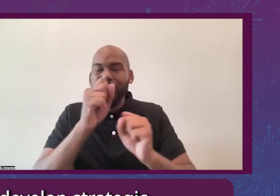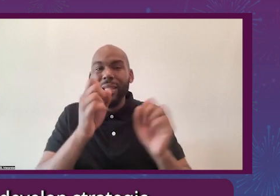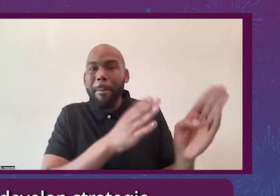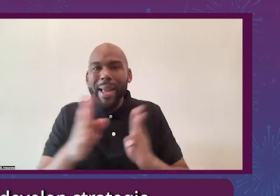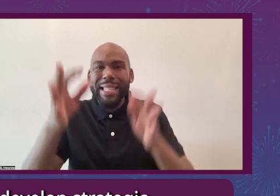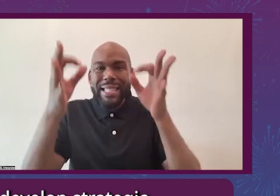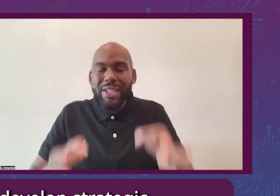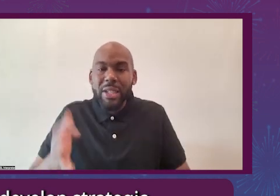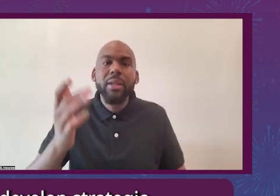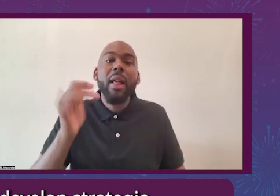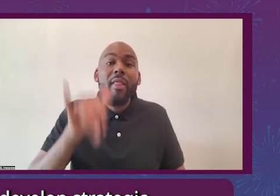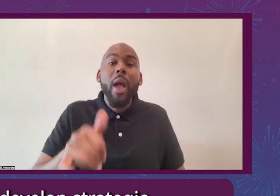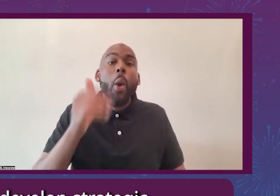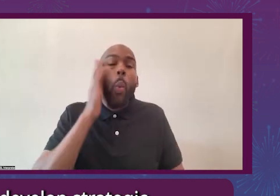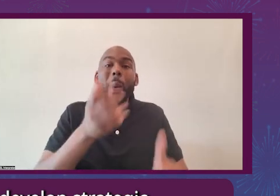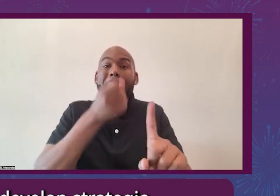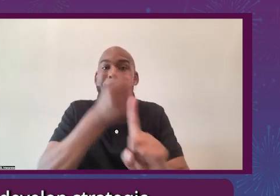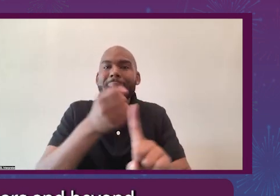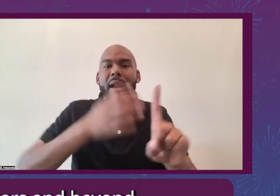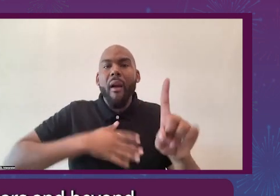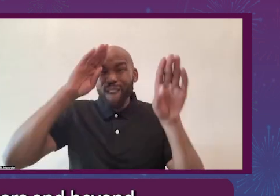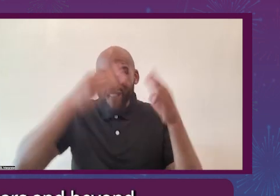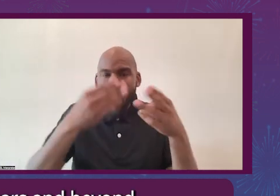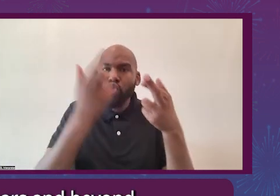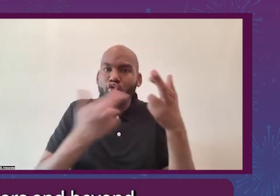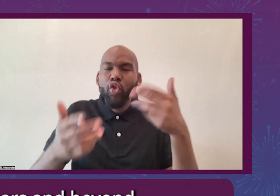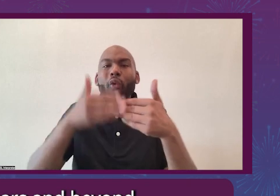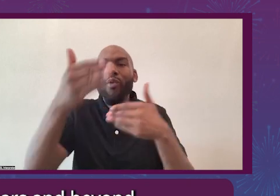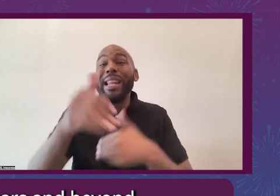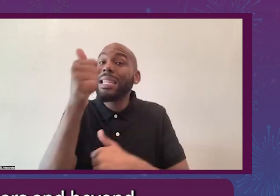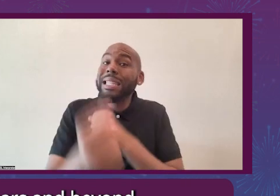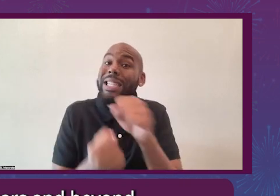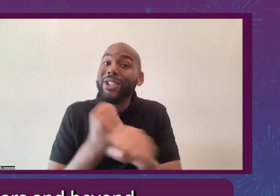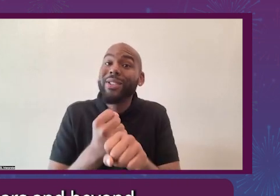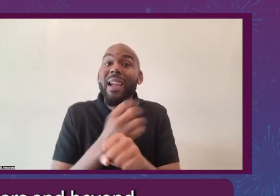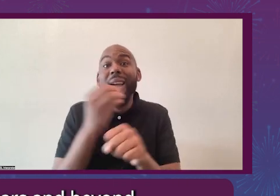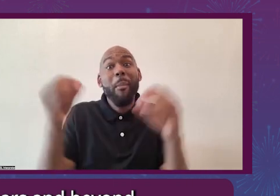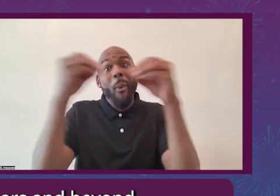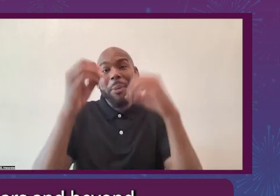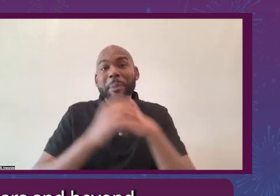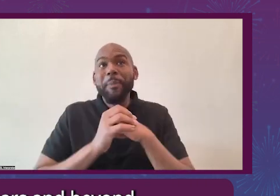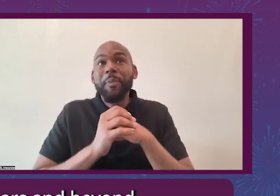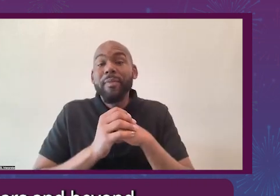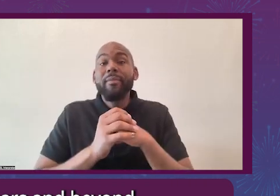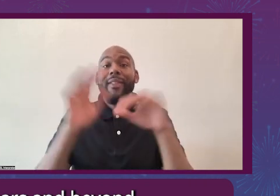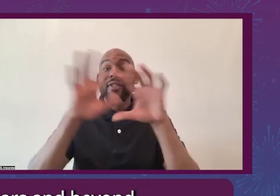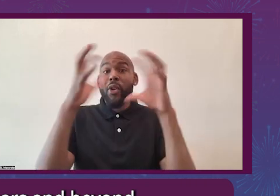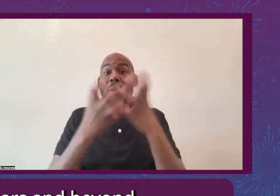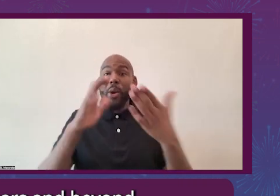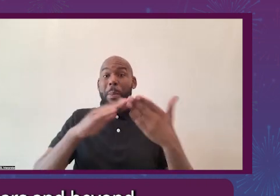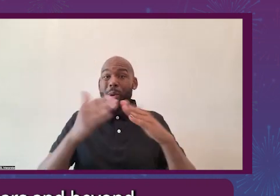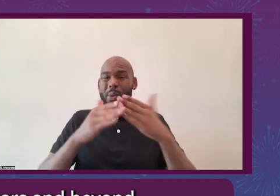strategic planning decisions that will impact our focus and resources over the next 10 years and beyond.